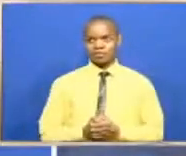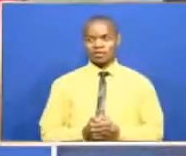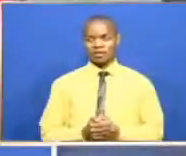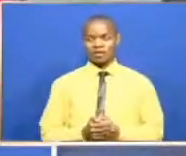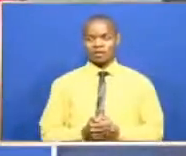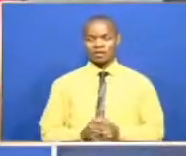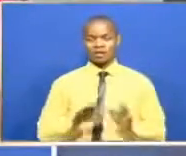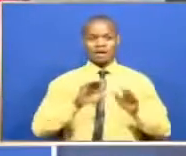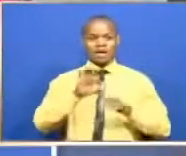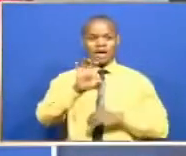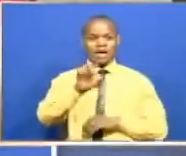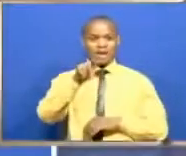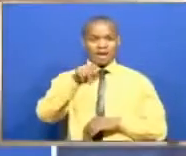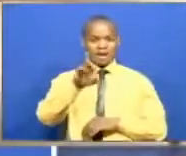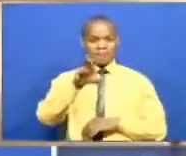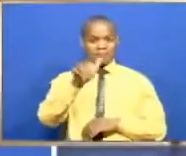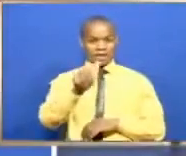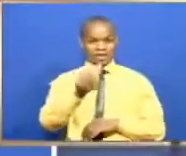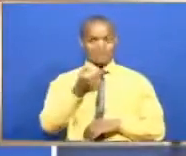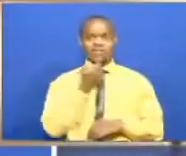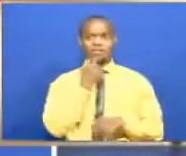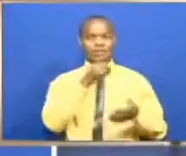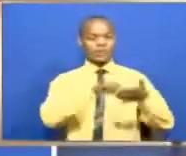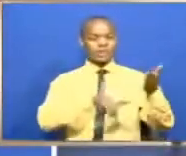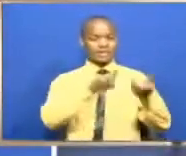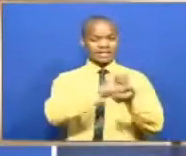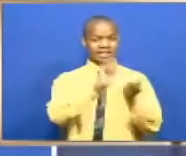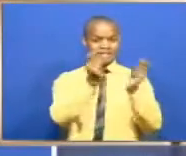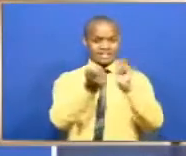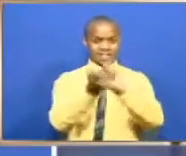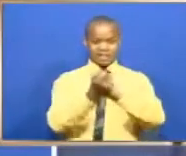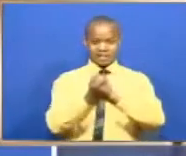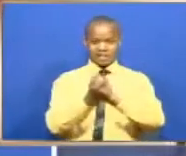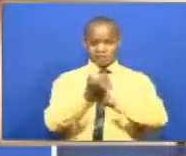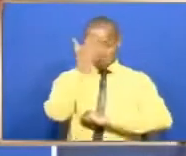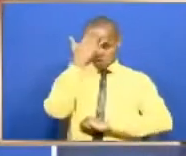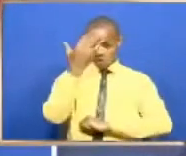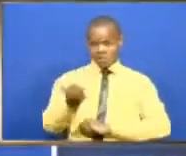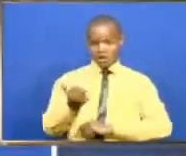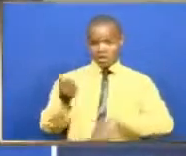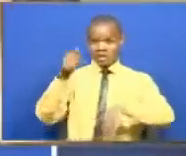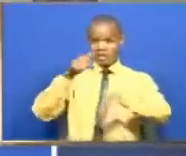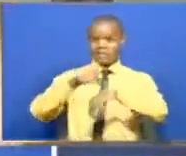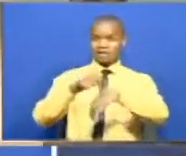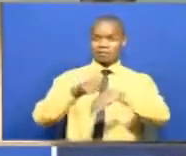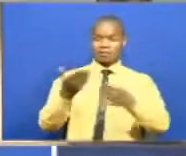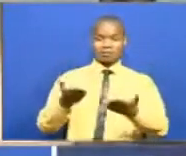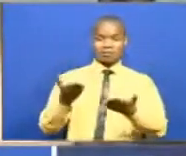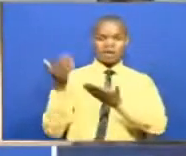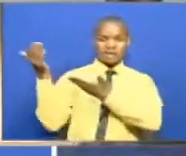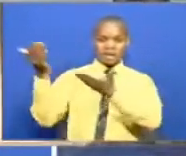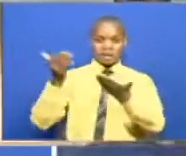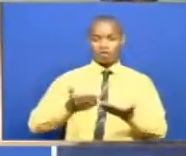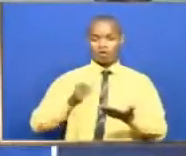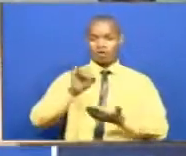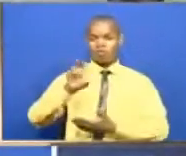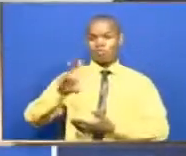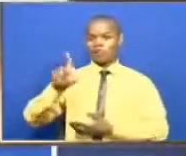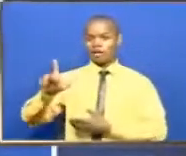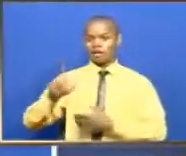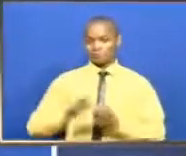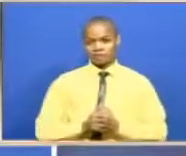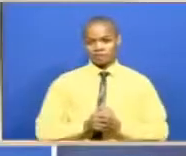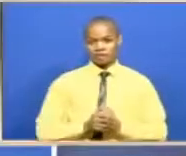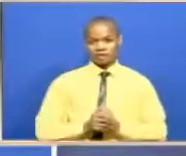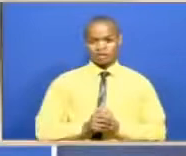According to EPRA, the changes in this month's prices are as a result of the average landed cost of imported fuel. The authority